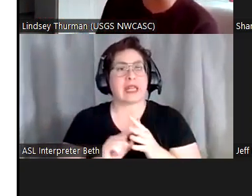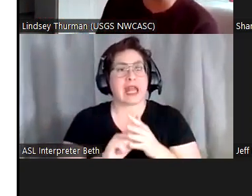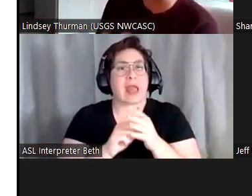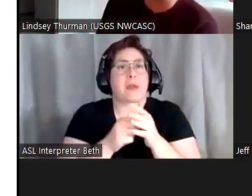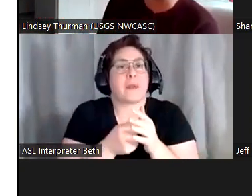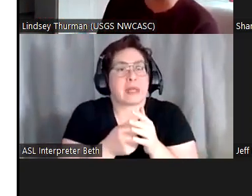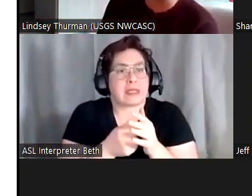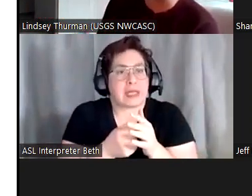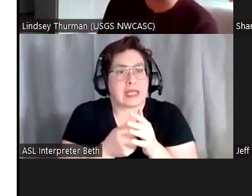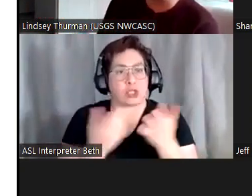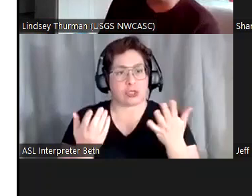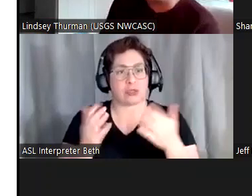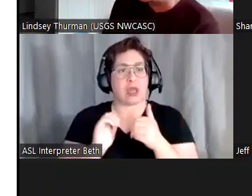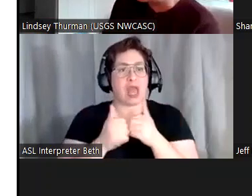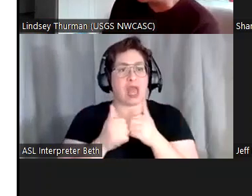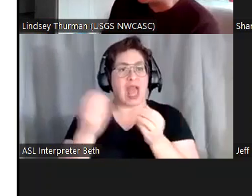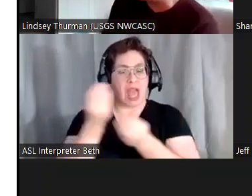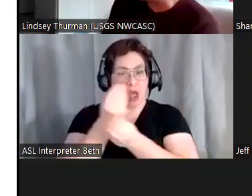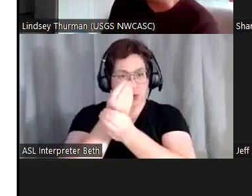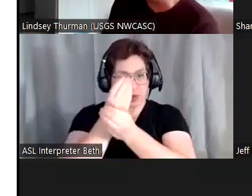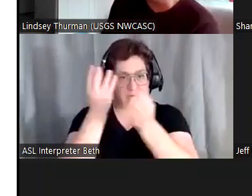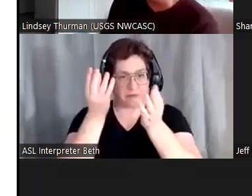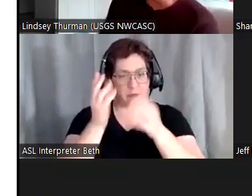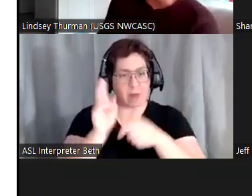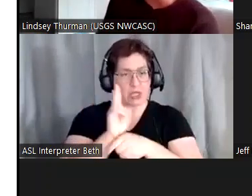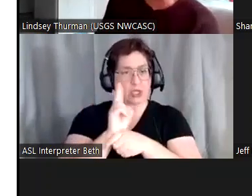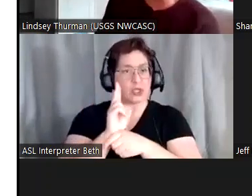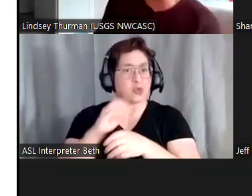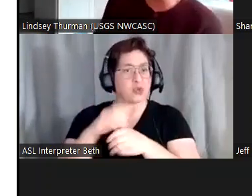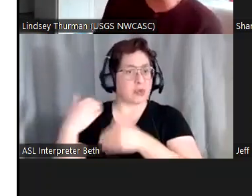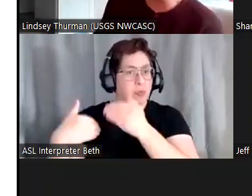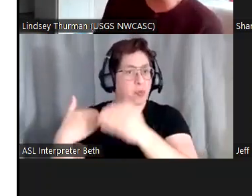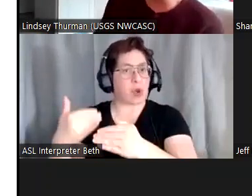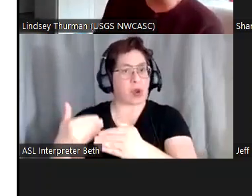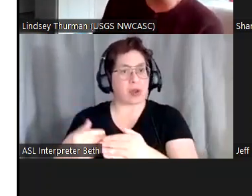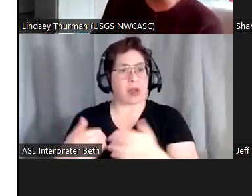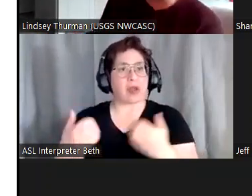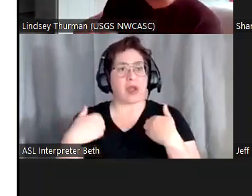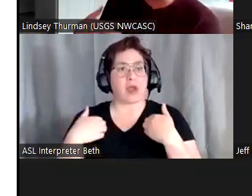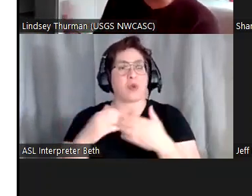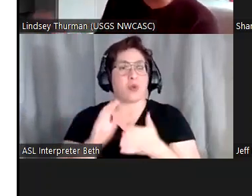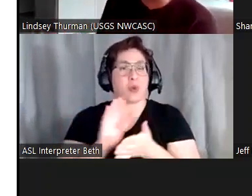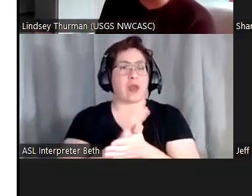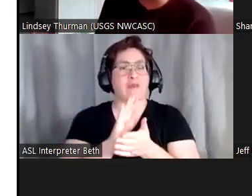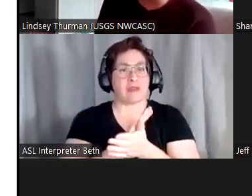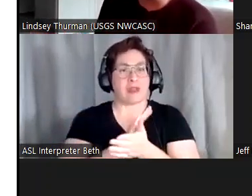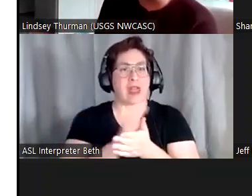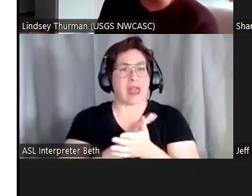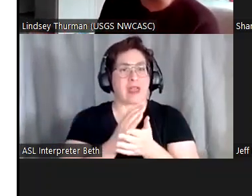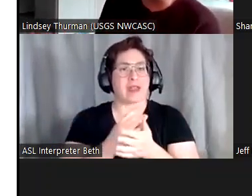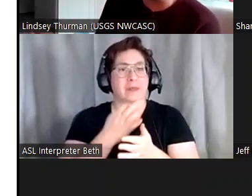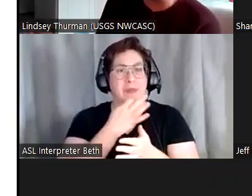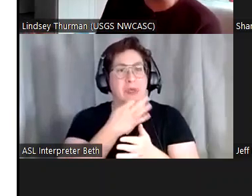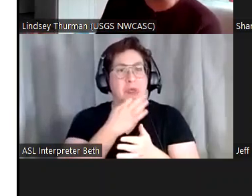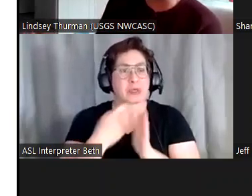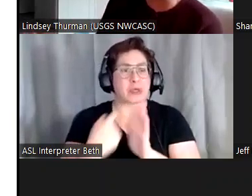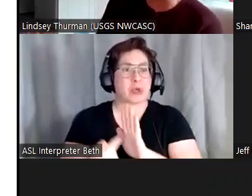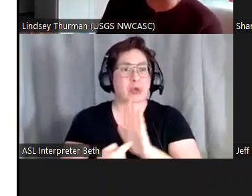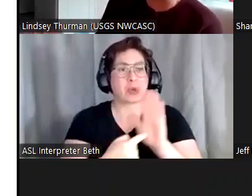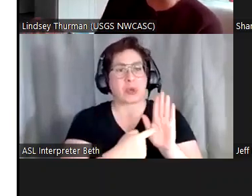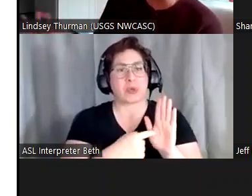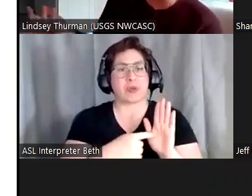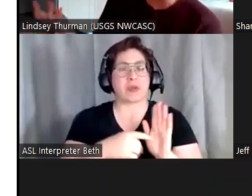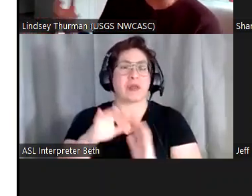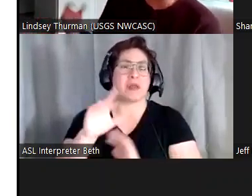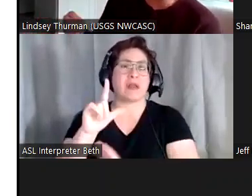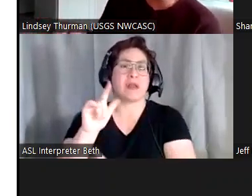implementation. So how this information is used in practice. We've got a paper coming out that's led by one of my CASC colleagues, Laura